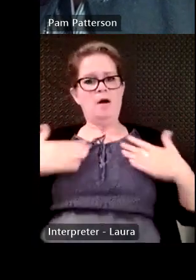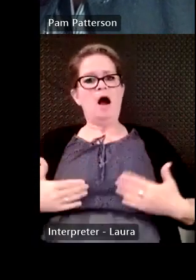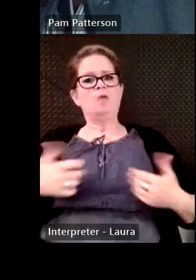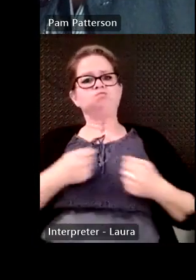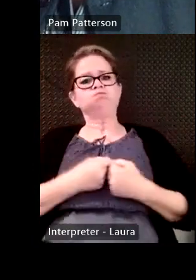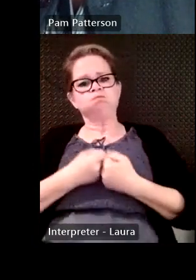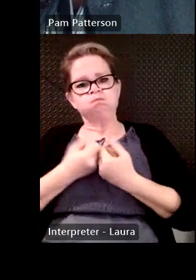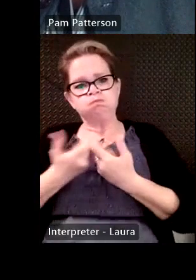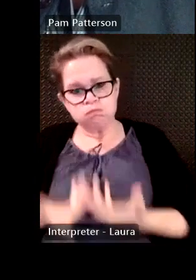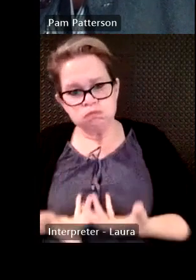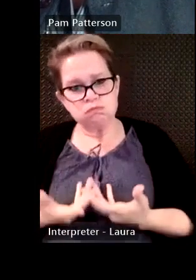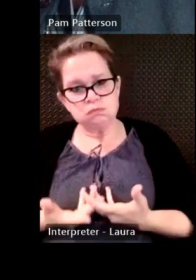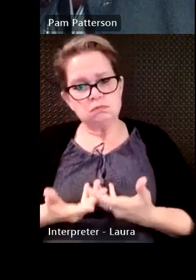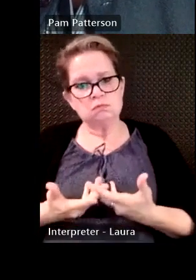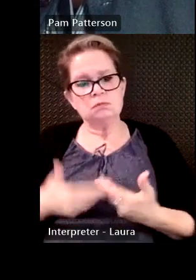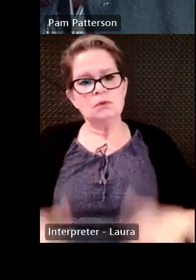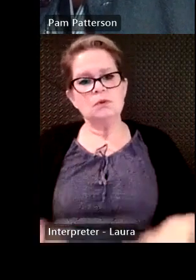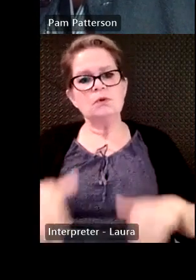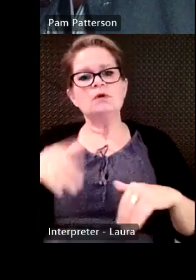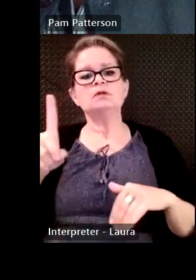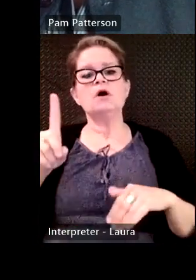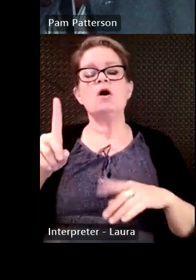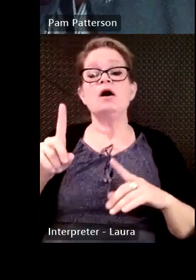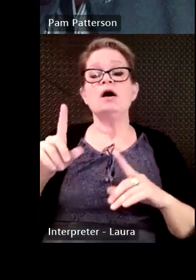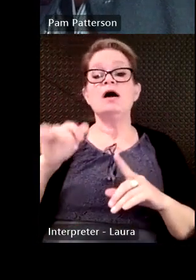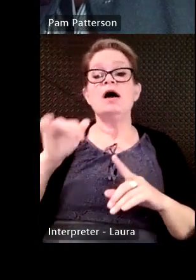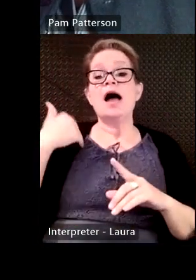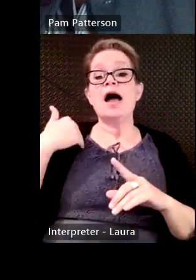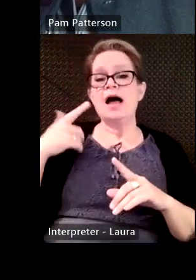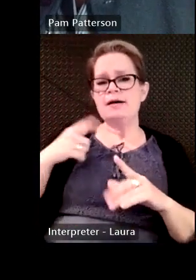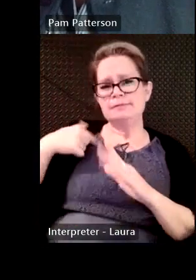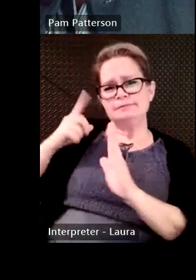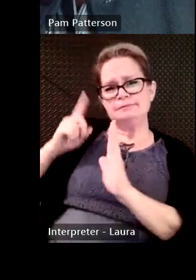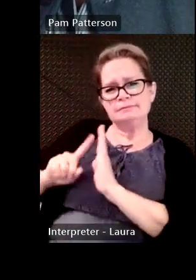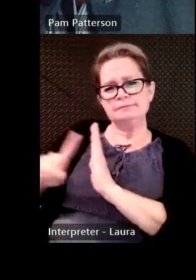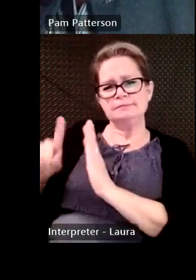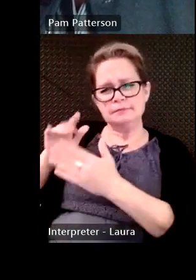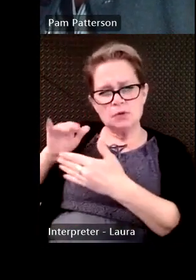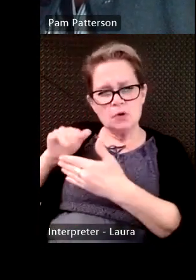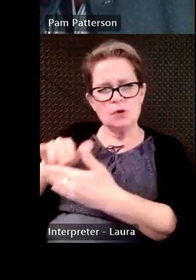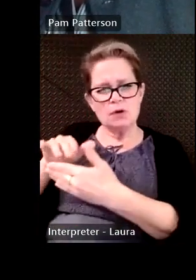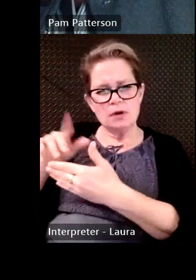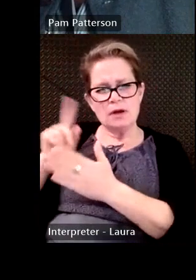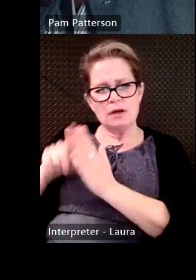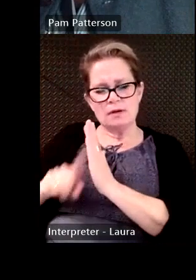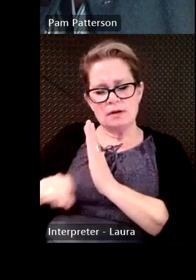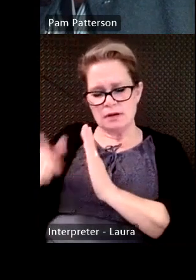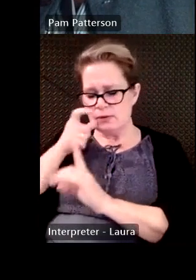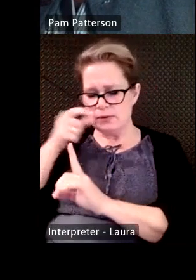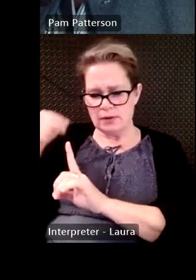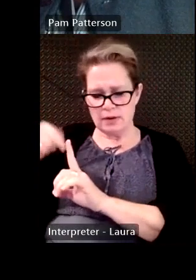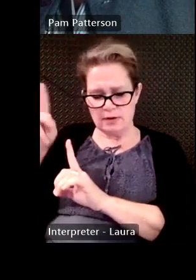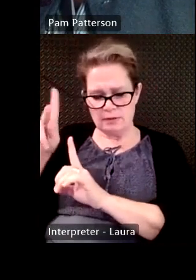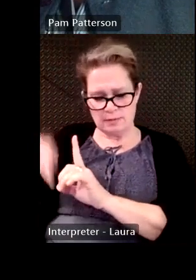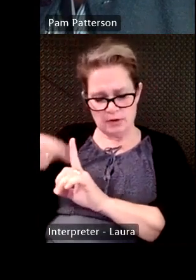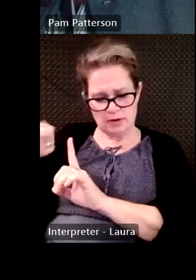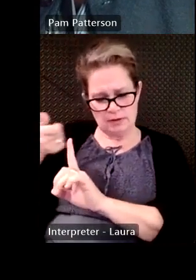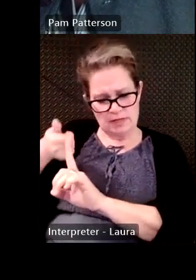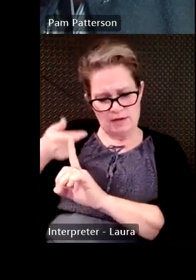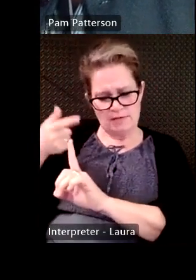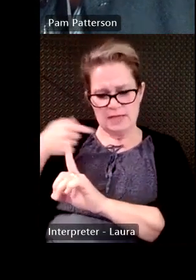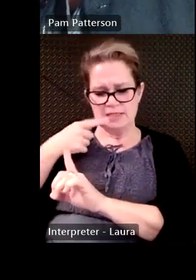Christine Miserandino in a 2002 essay, in which she attempted to describe some of the hidden impacts that lupus had on